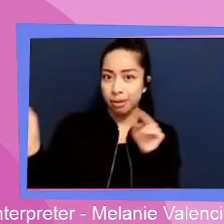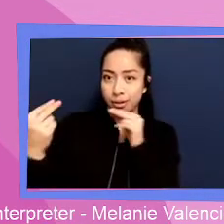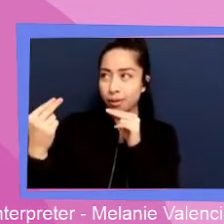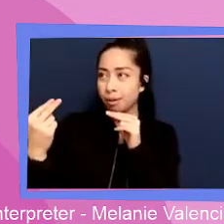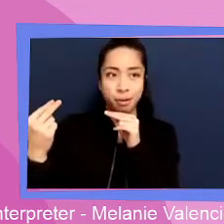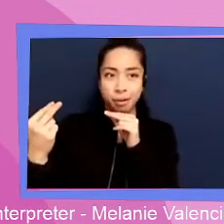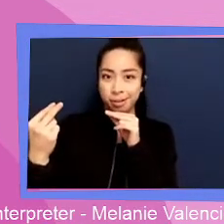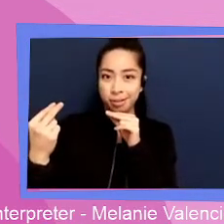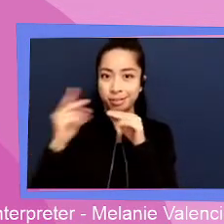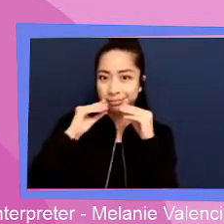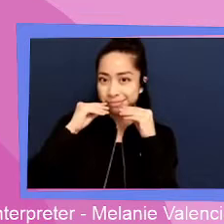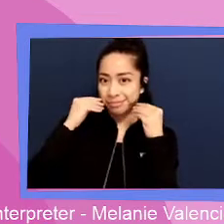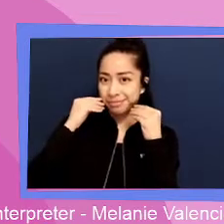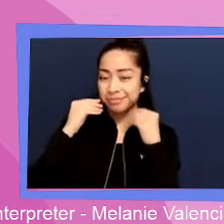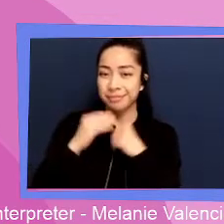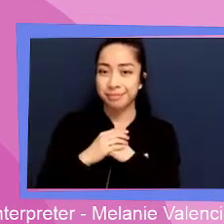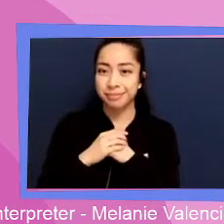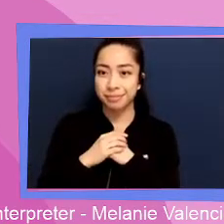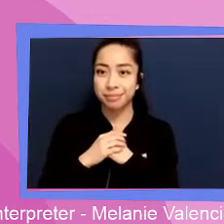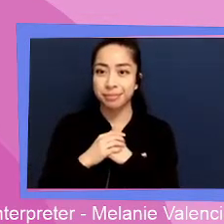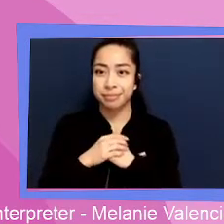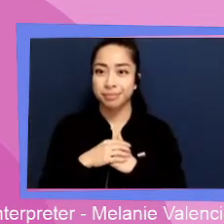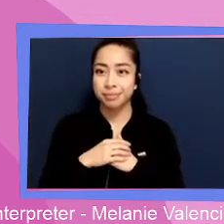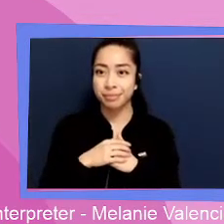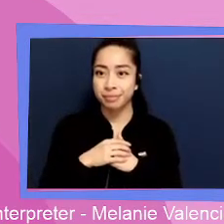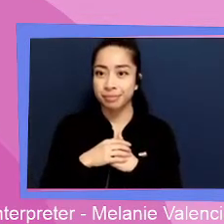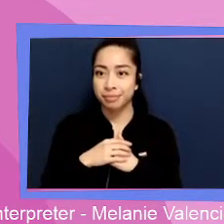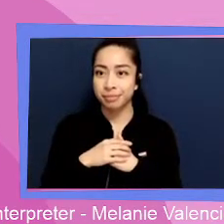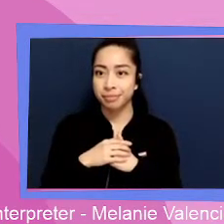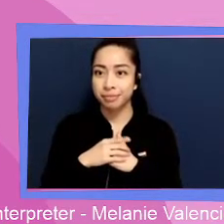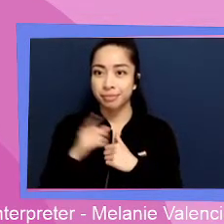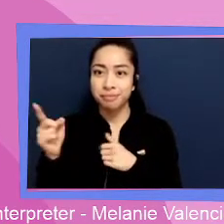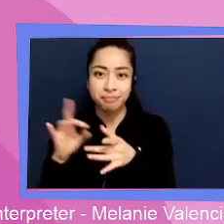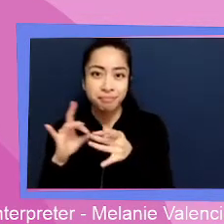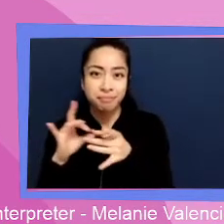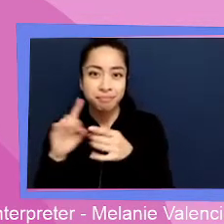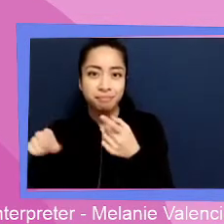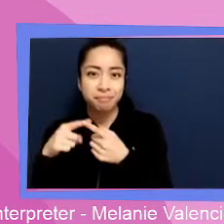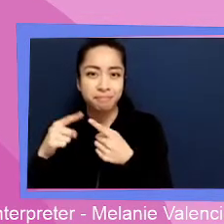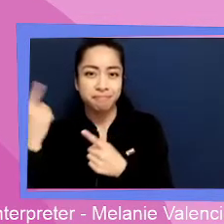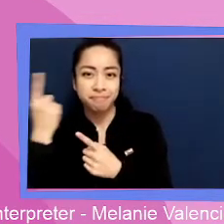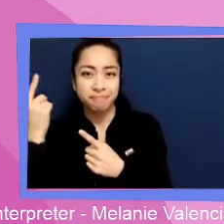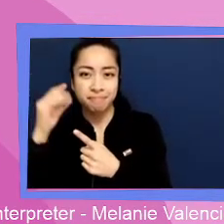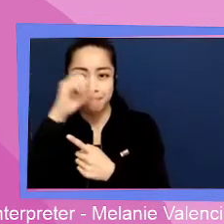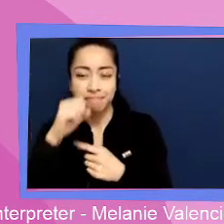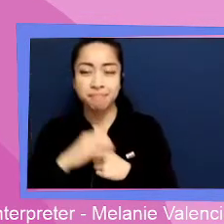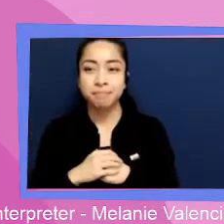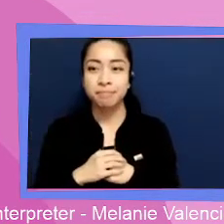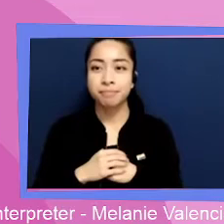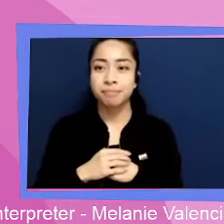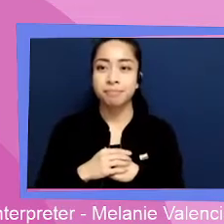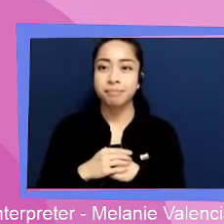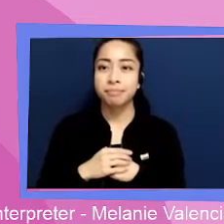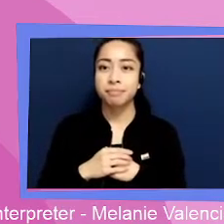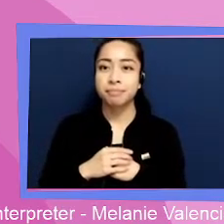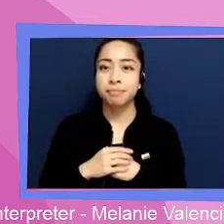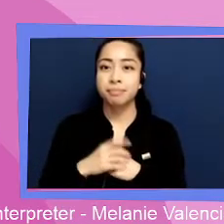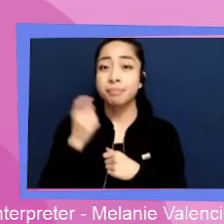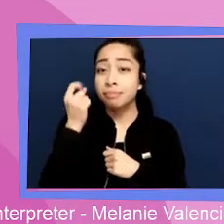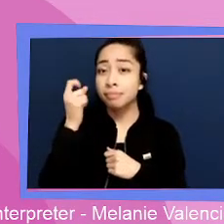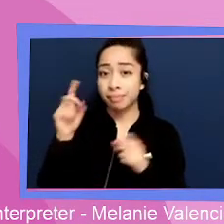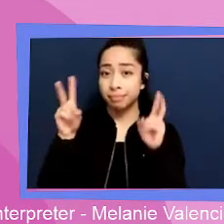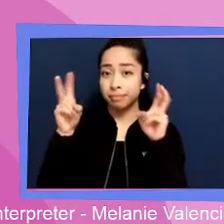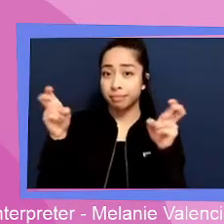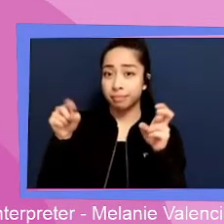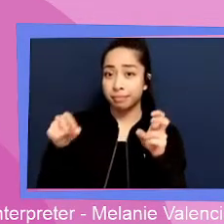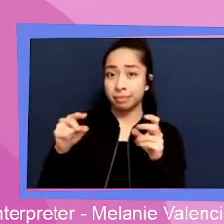grinned before asking their teammate Sadie how her house hunting was going. Deanna had let the conversation wash over her then, nursing the